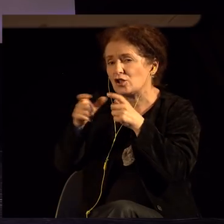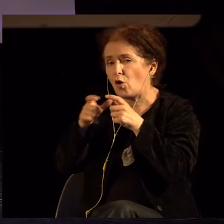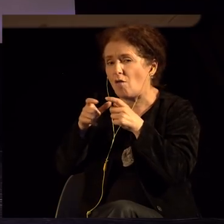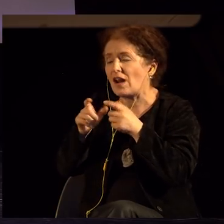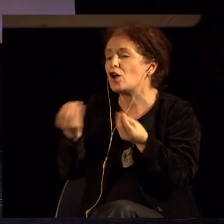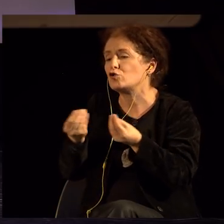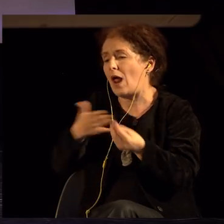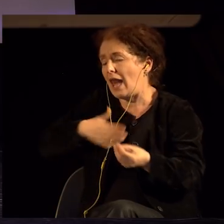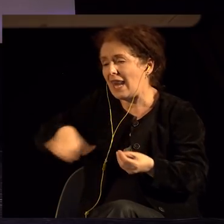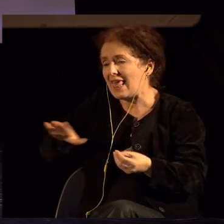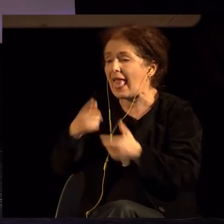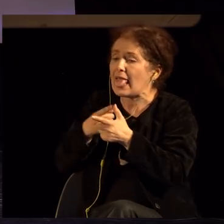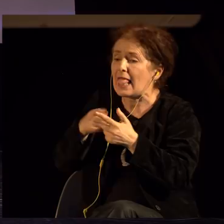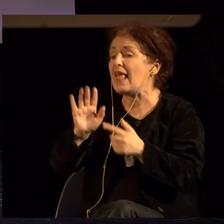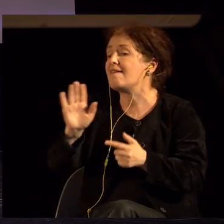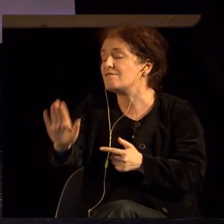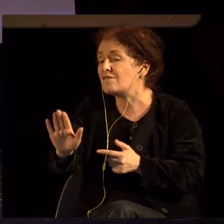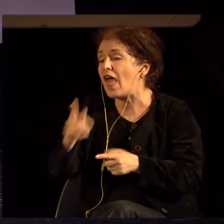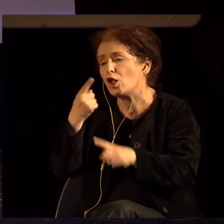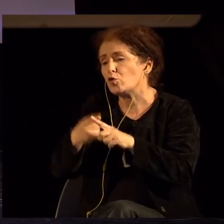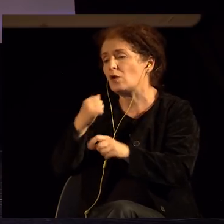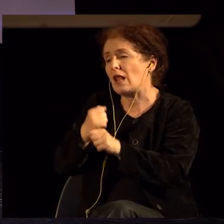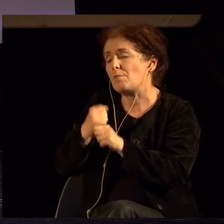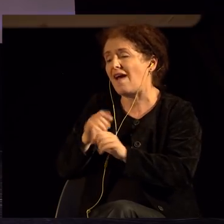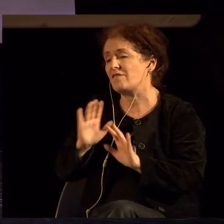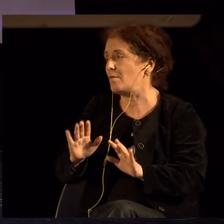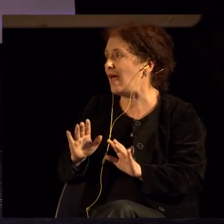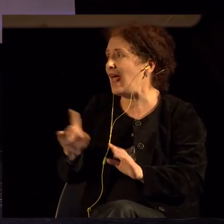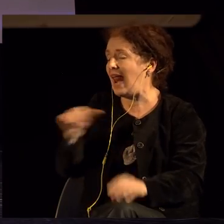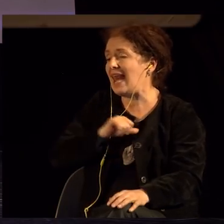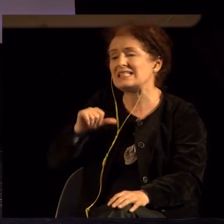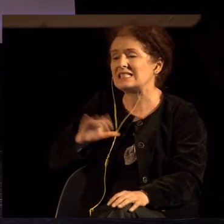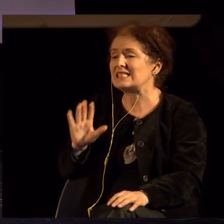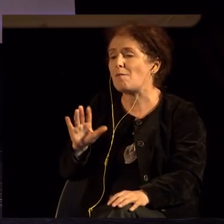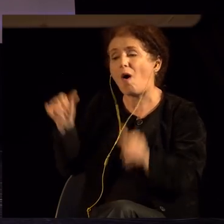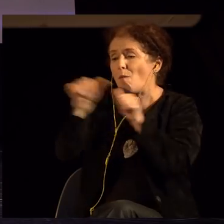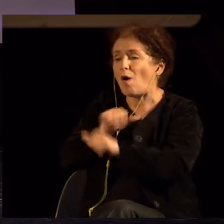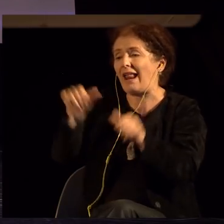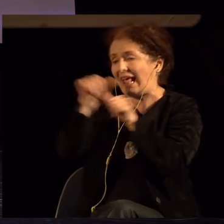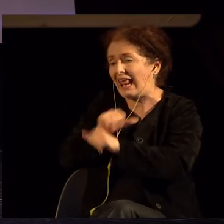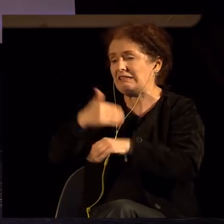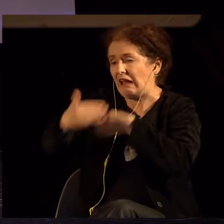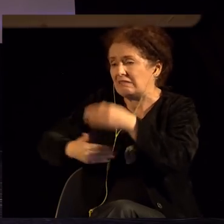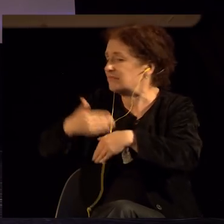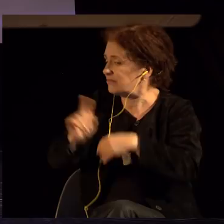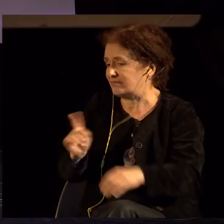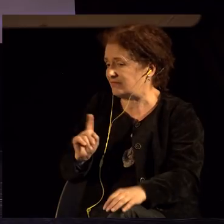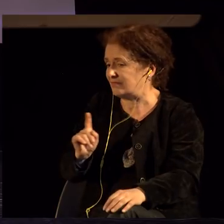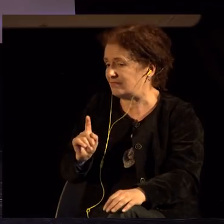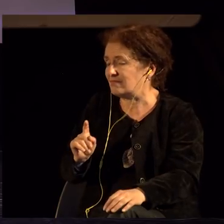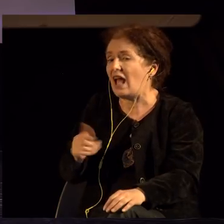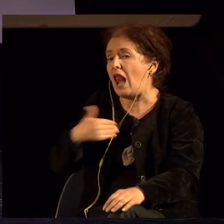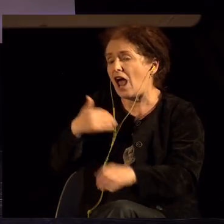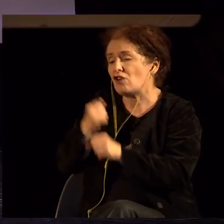in sexual situations and not just what we do wrong. It's our obligation and our job to